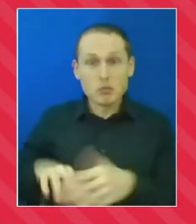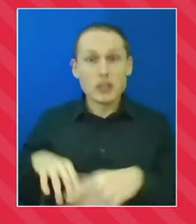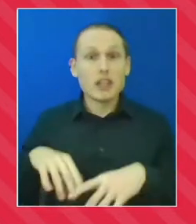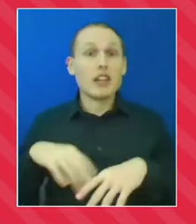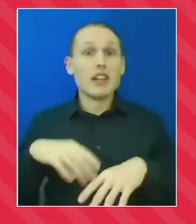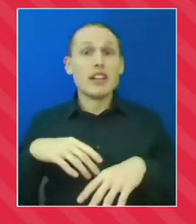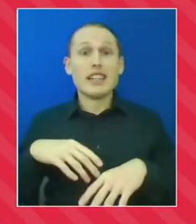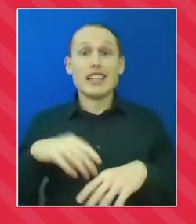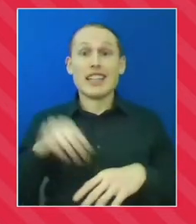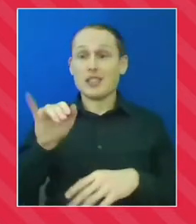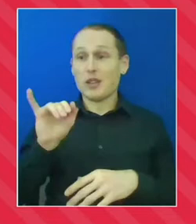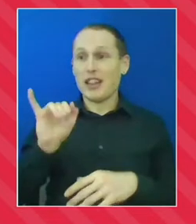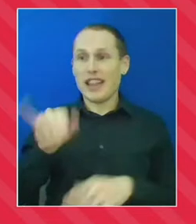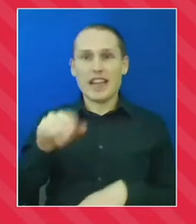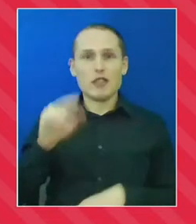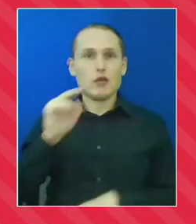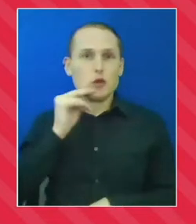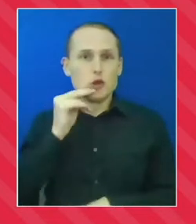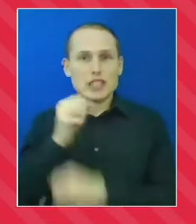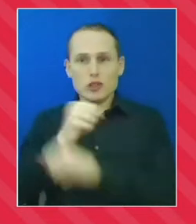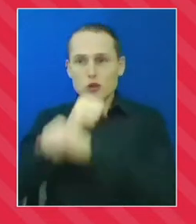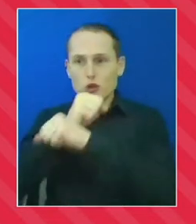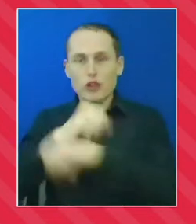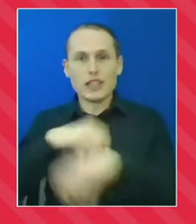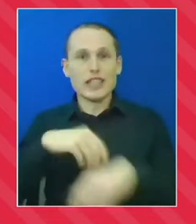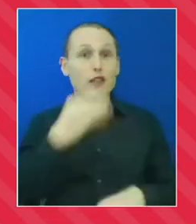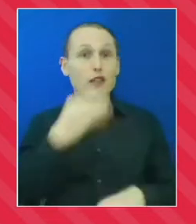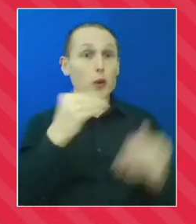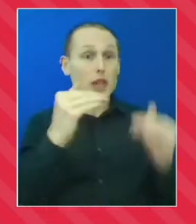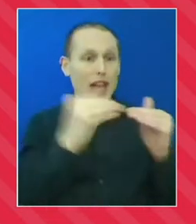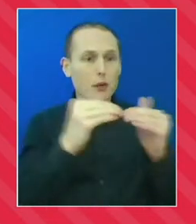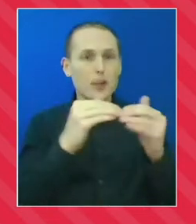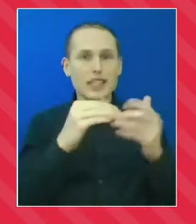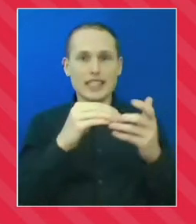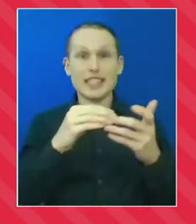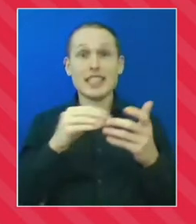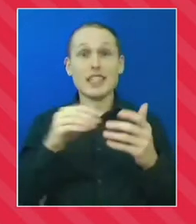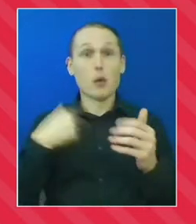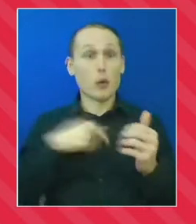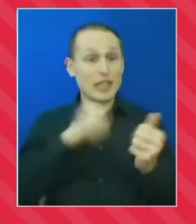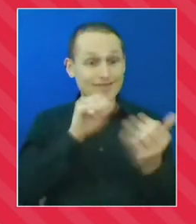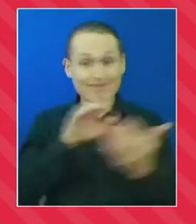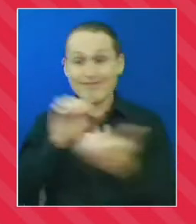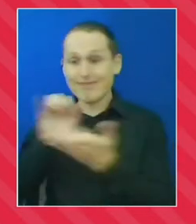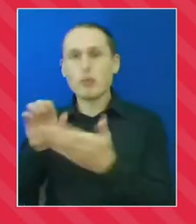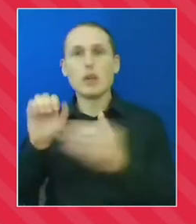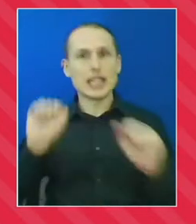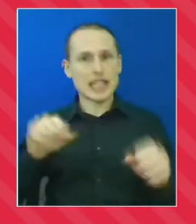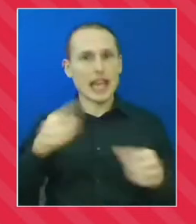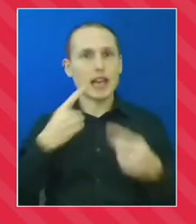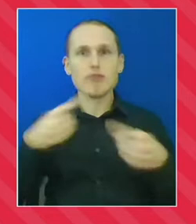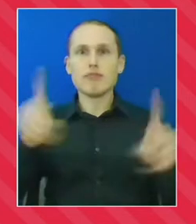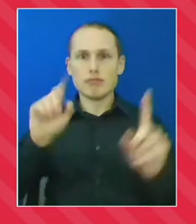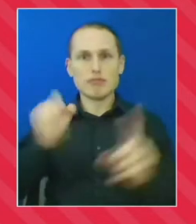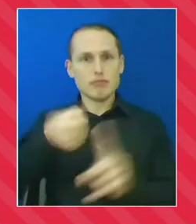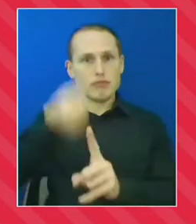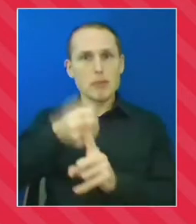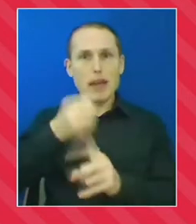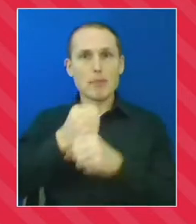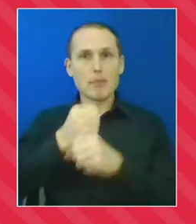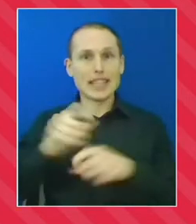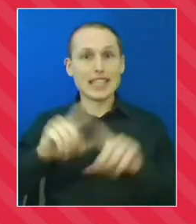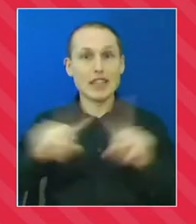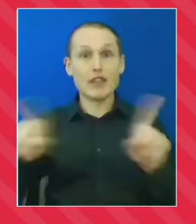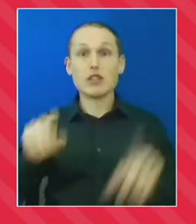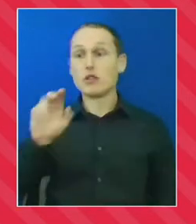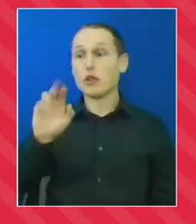security, food equity, where they come in and where they can actually make a difference. So at USDA, with the direction of our secretary, Tom Vilsack, there's